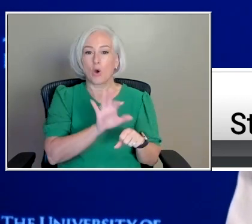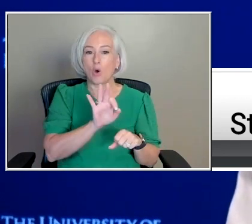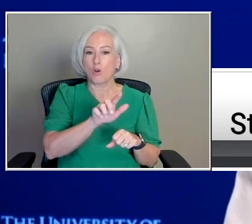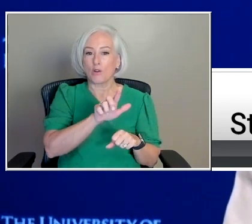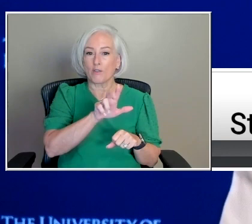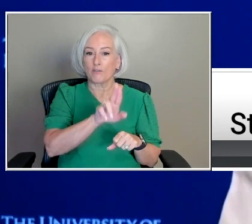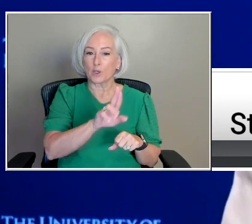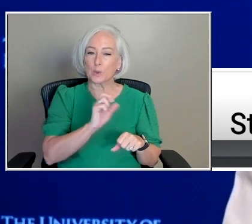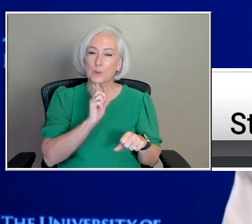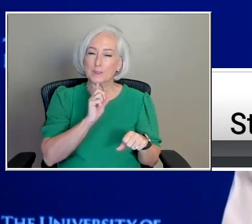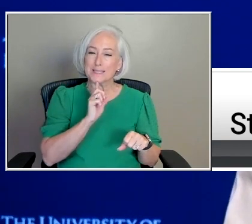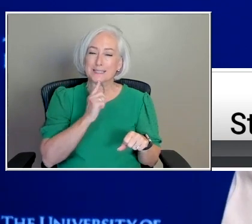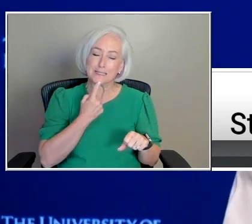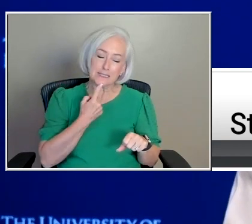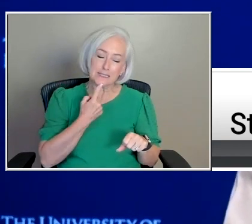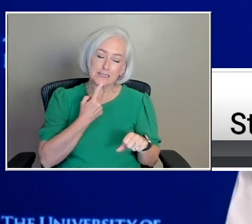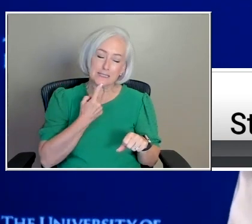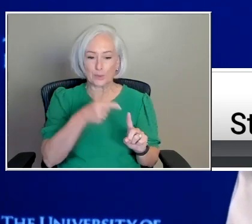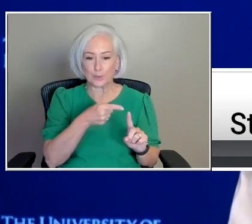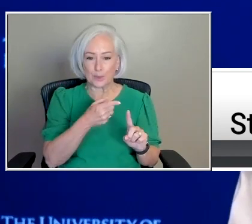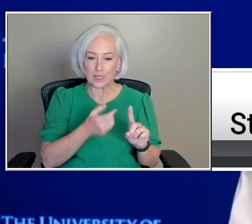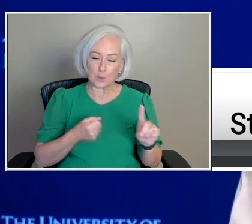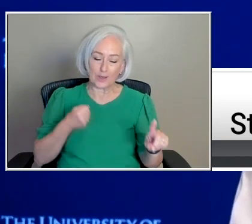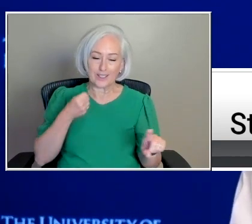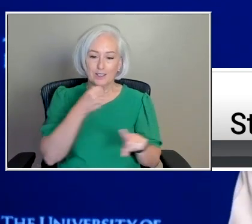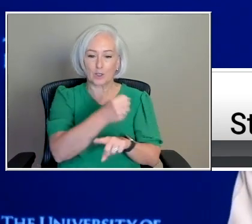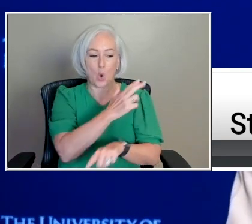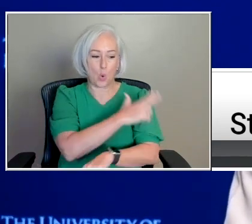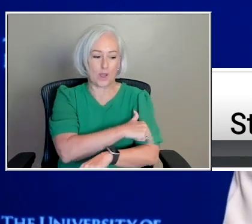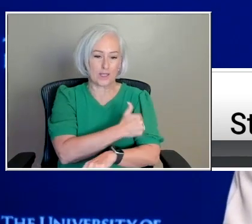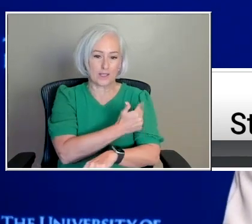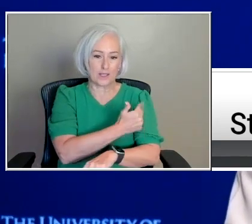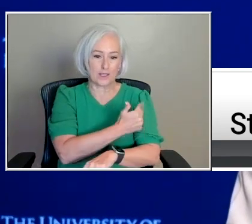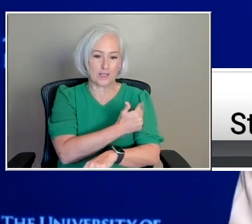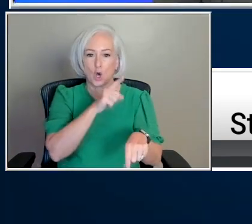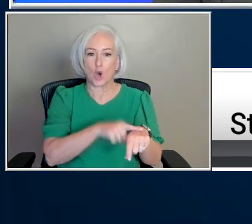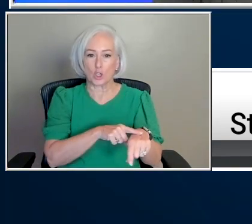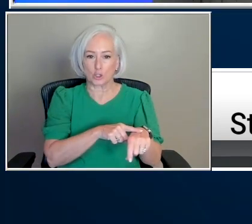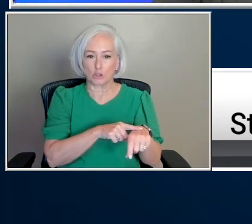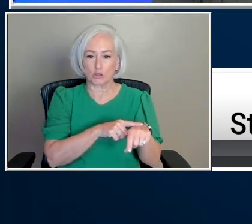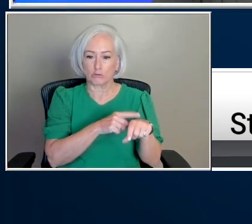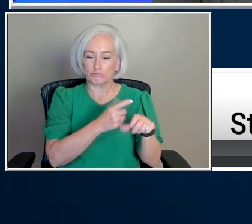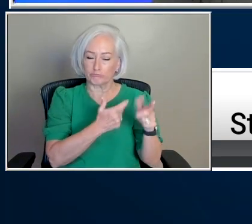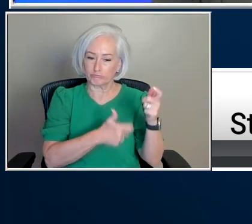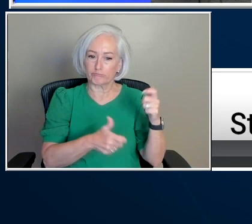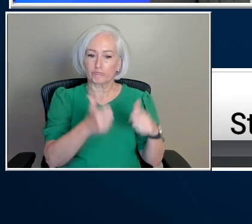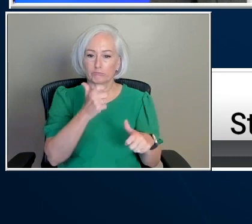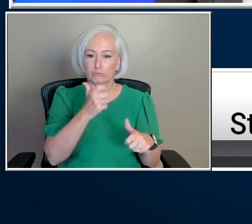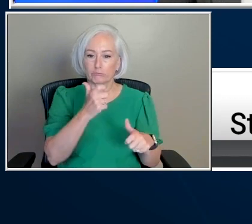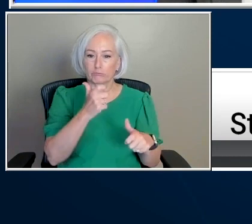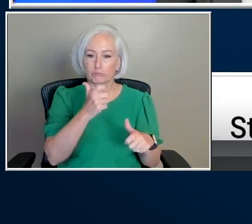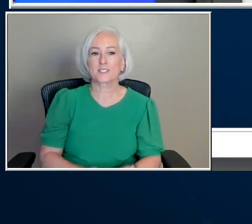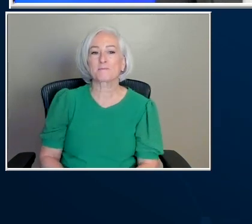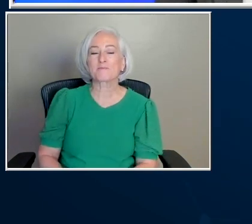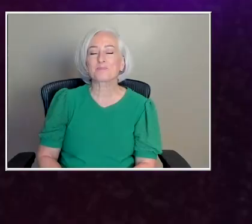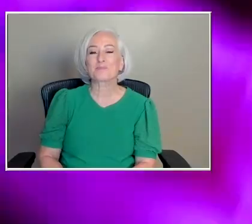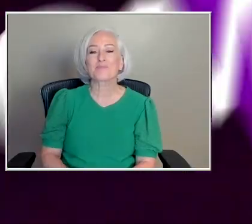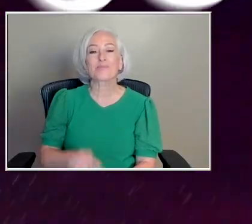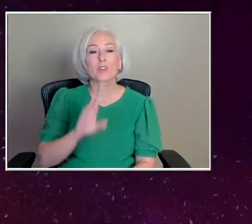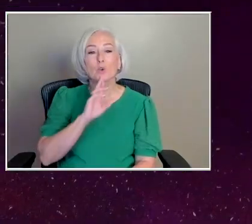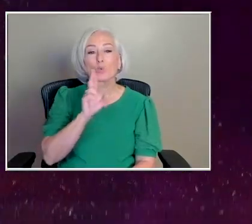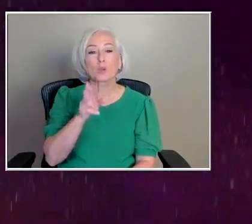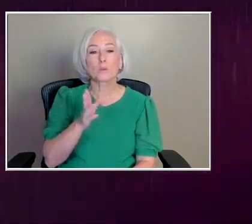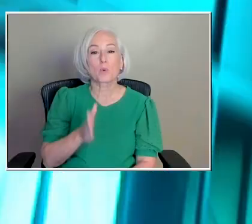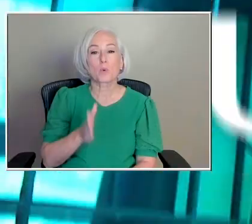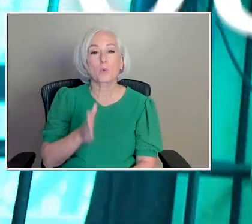you're in the hospital, your chance of having those long-term symptoms is greater. All right, Hawk, thanks so much. Any reporters with us today?